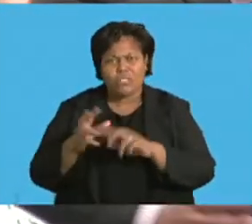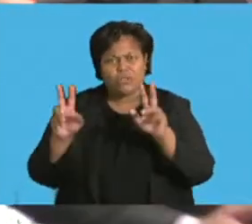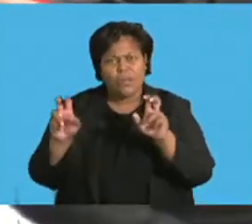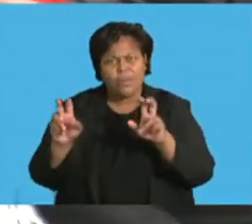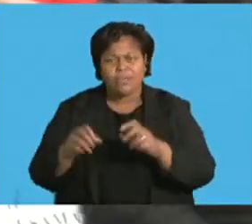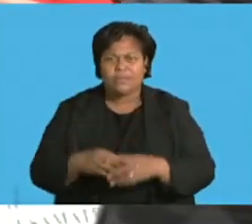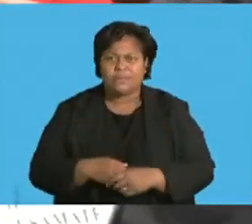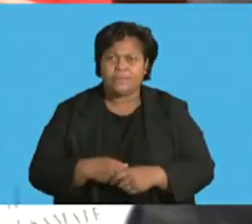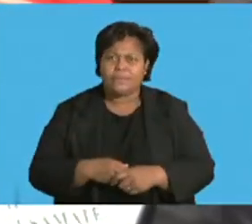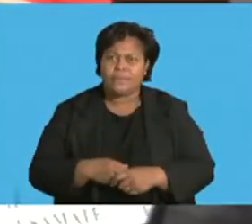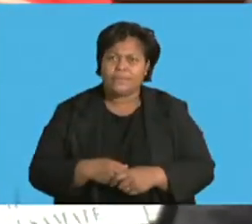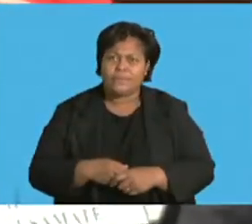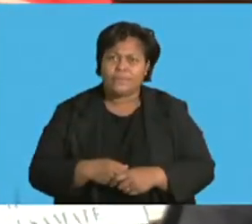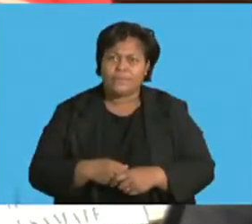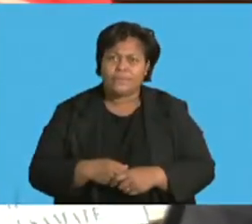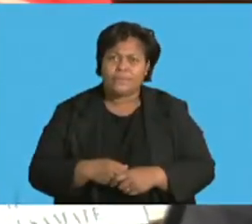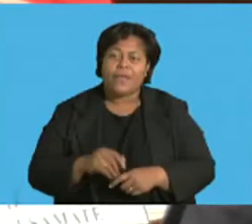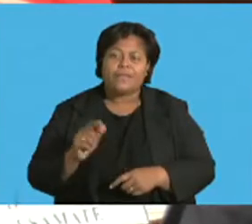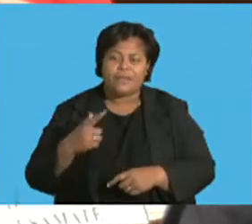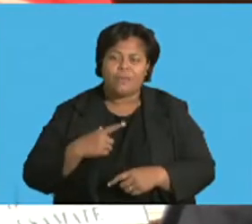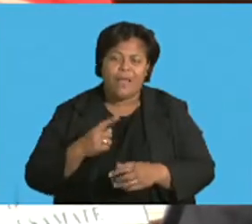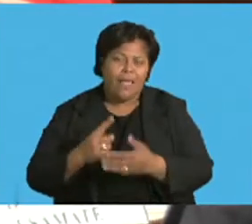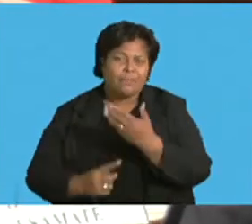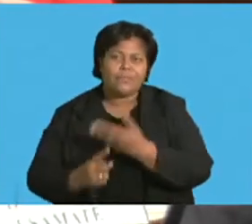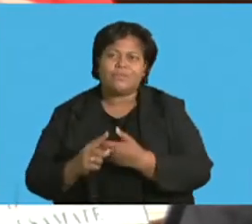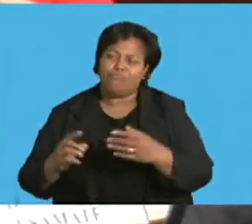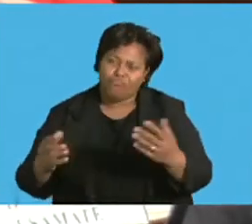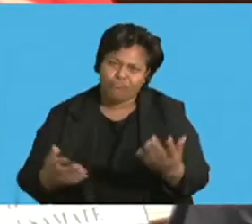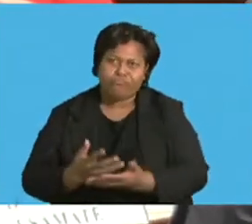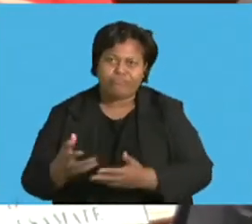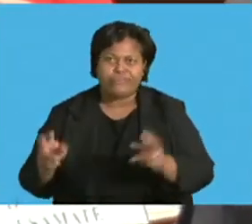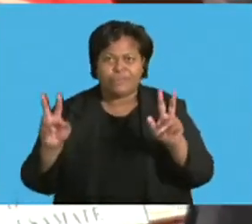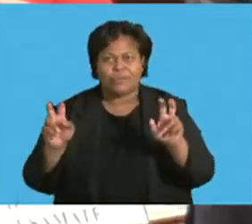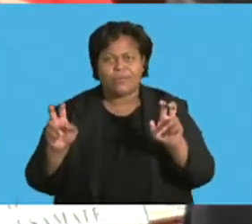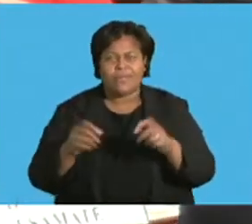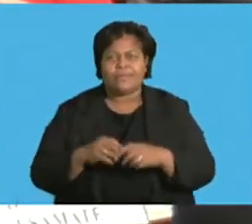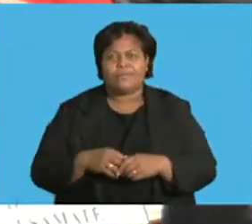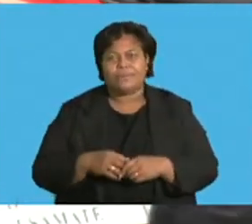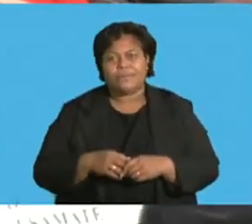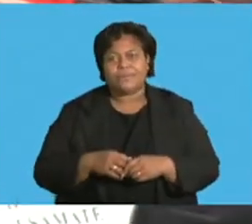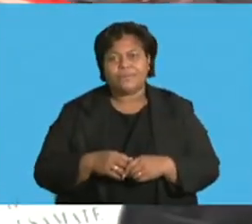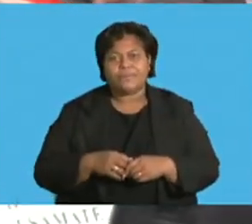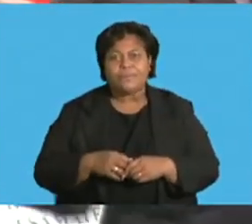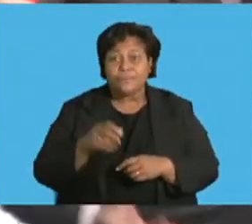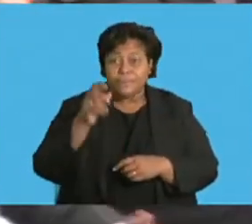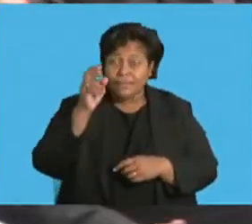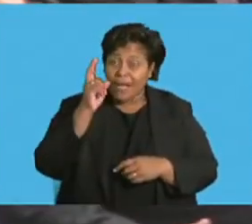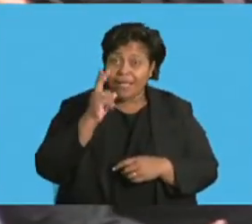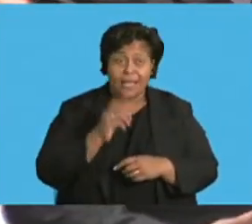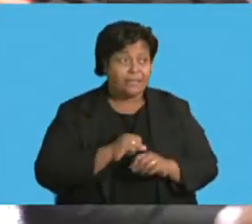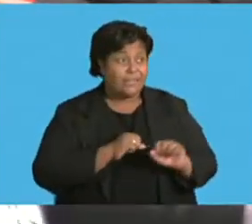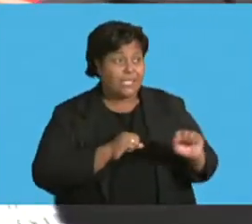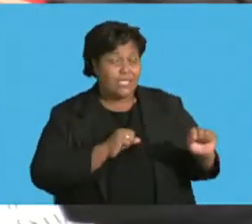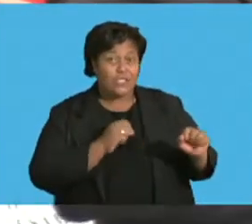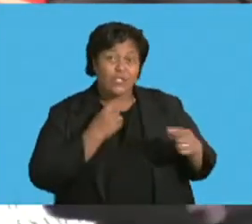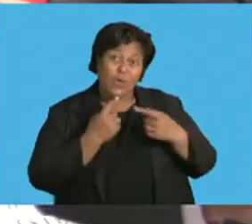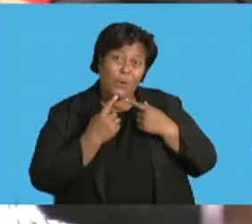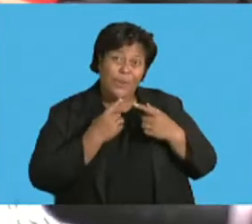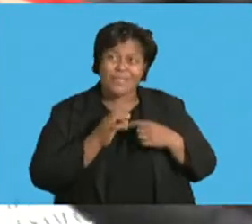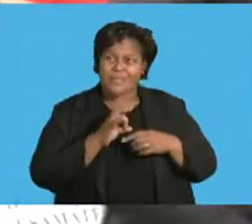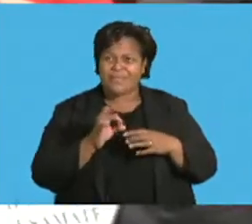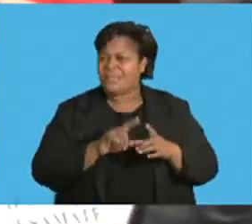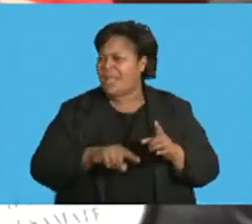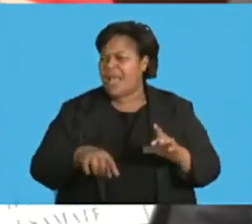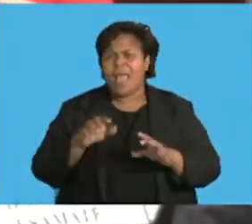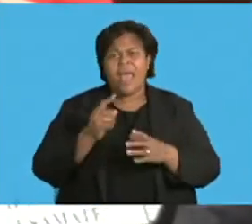about that. Mr. Speaker, sir, again, of course, his comments were outside the precincts of Parliament. It does not mean the motion